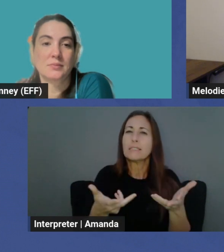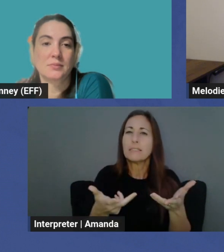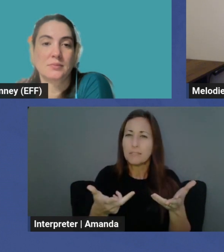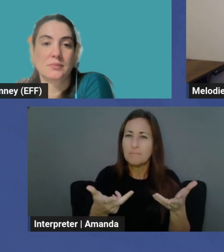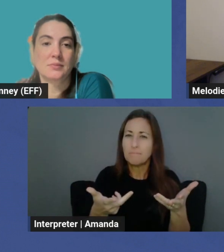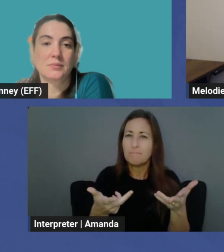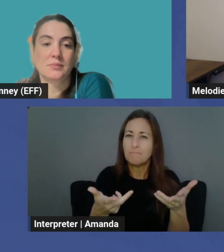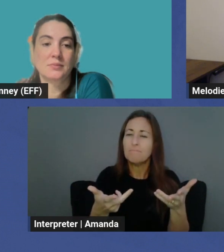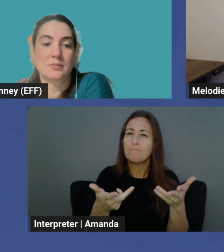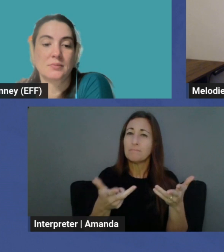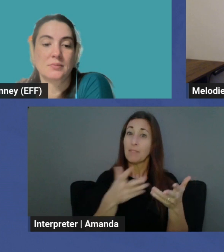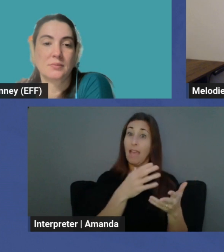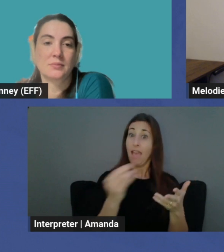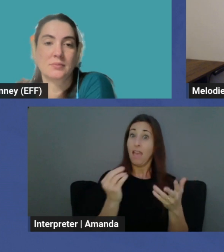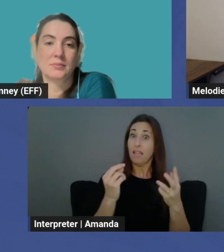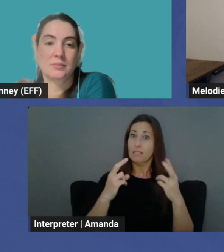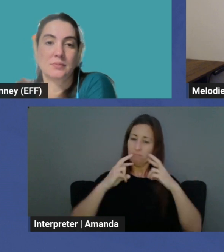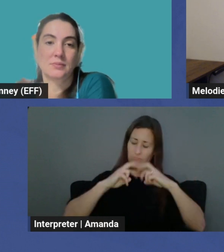introspect,